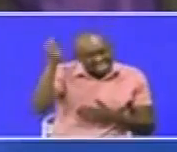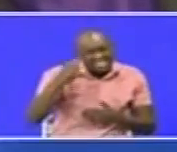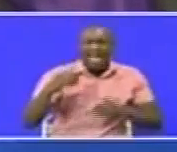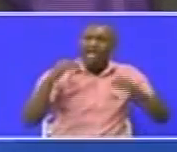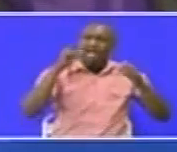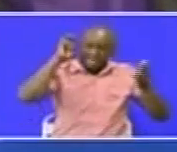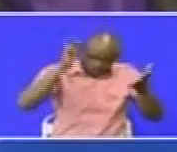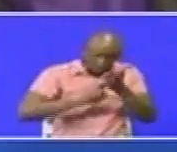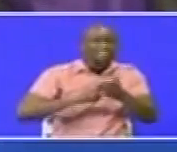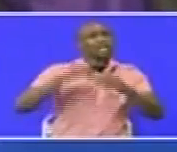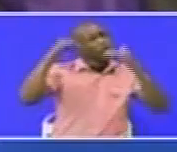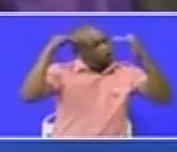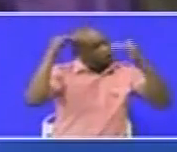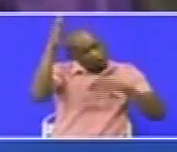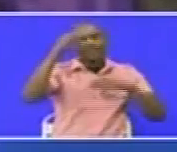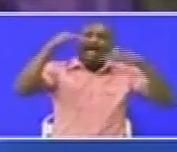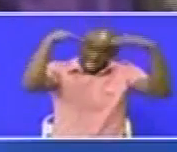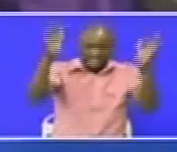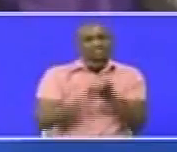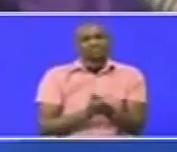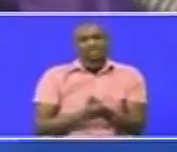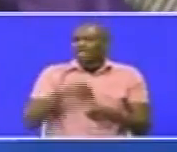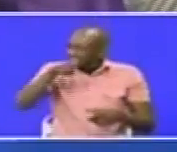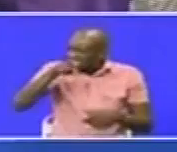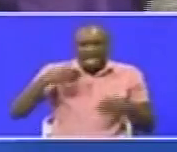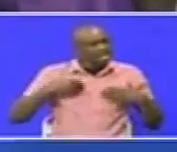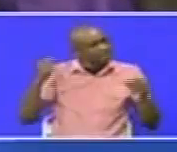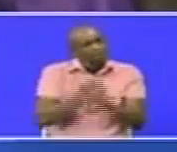God. So we do not have room for the